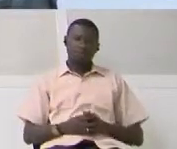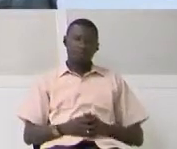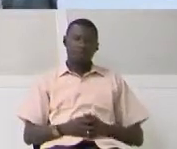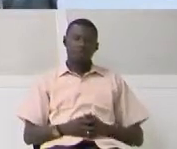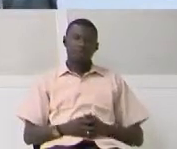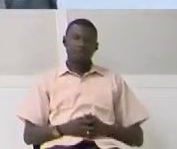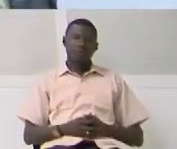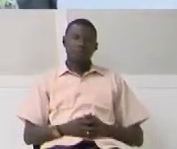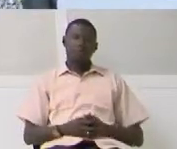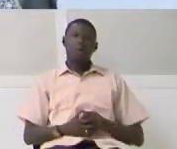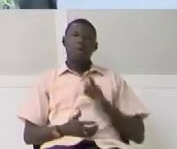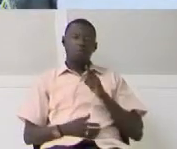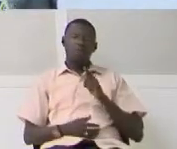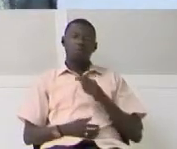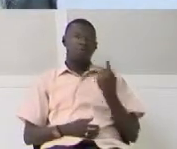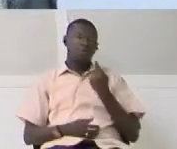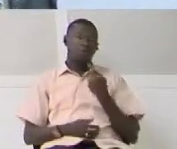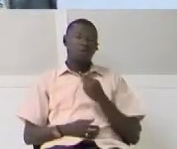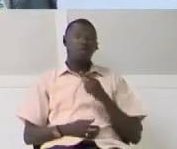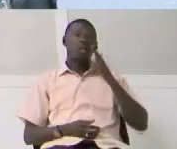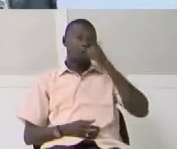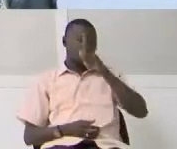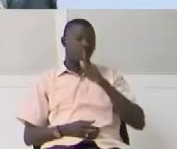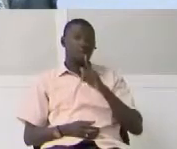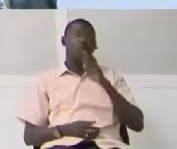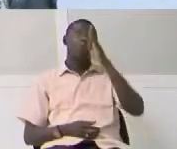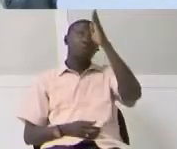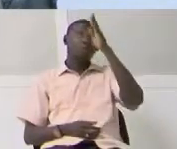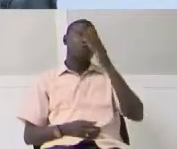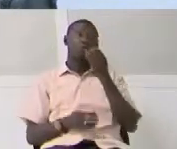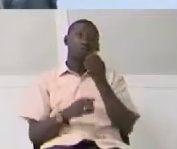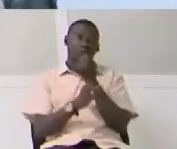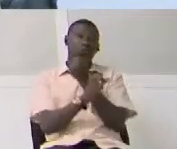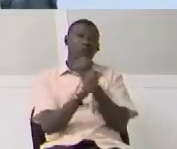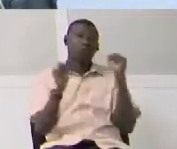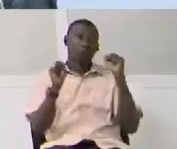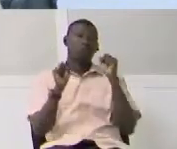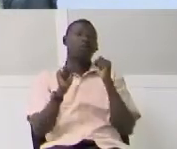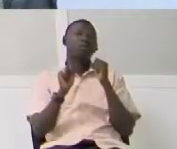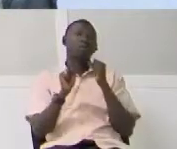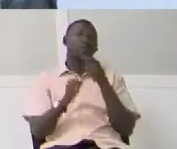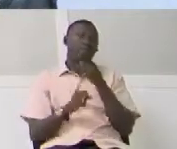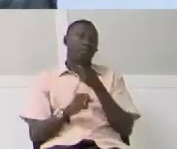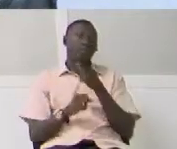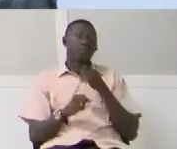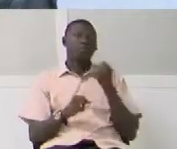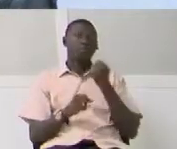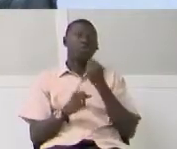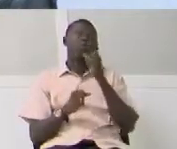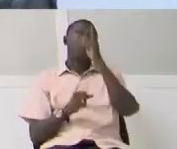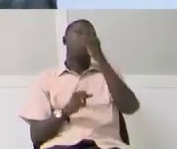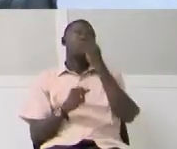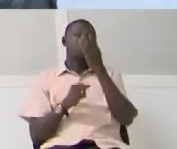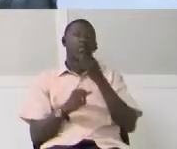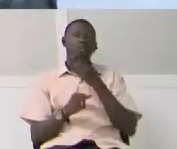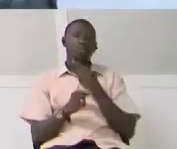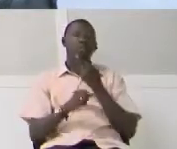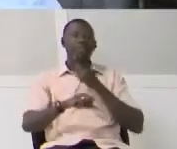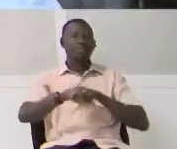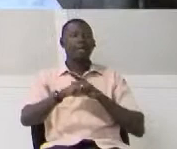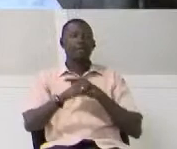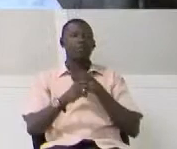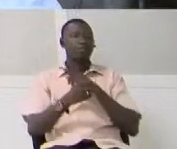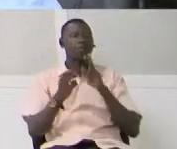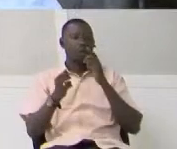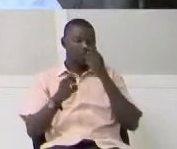Yala ko keep alive up to today. God, yala la, yala wanna what to do jatut. Kept him alive up to this day because